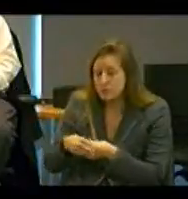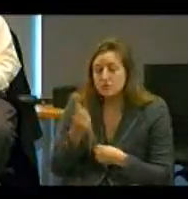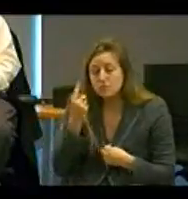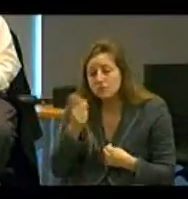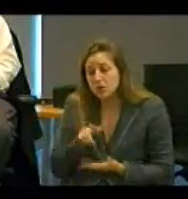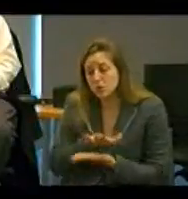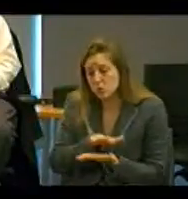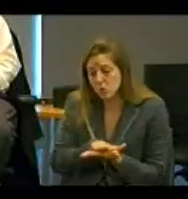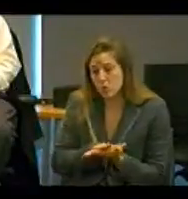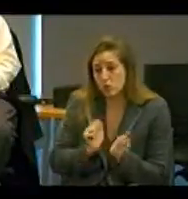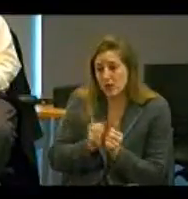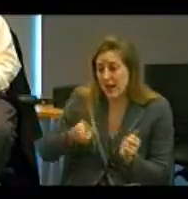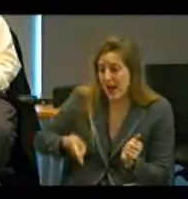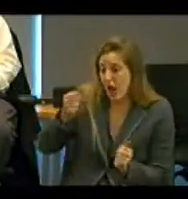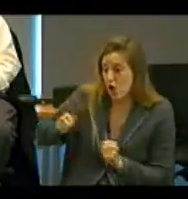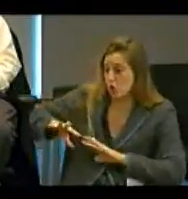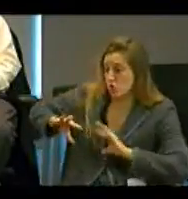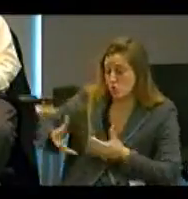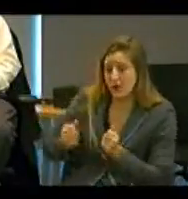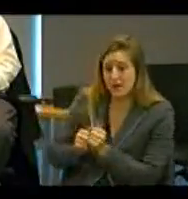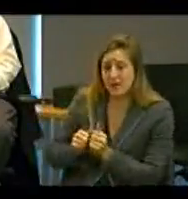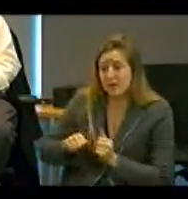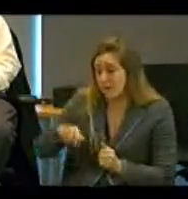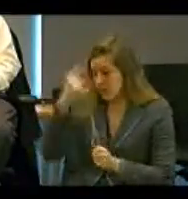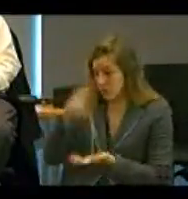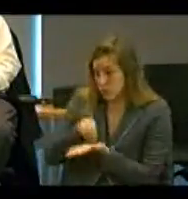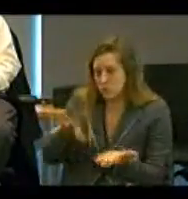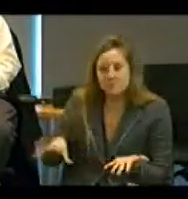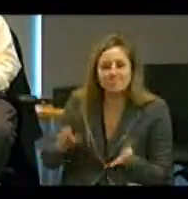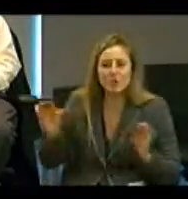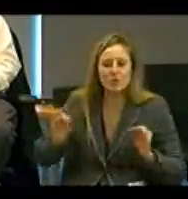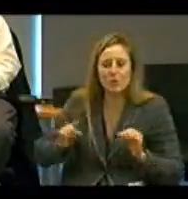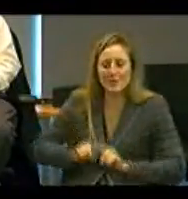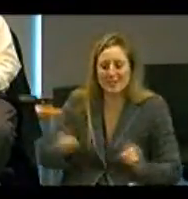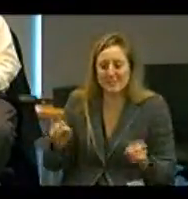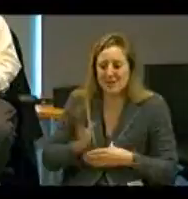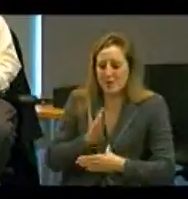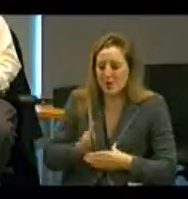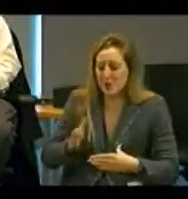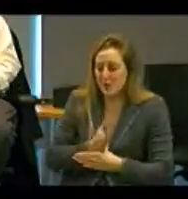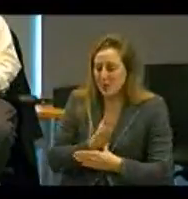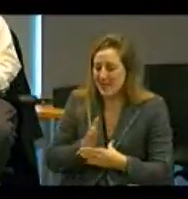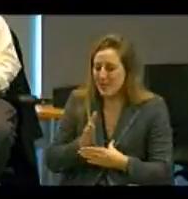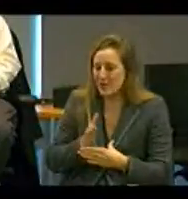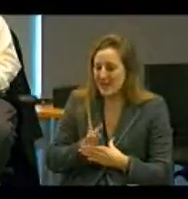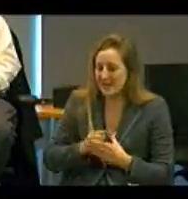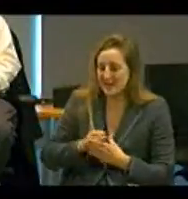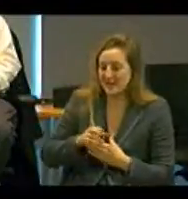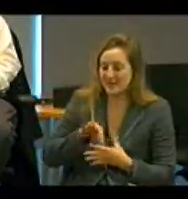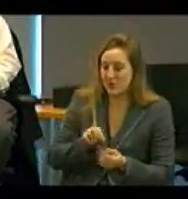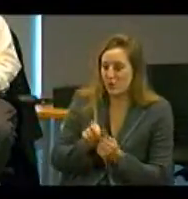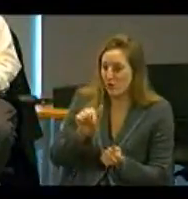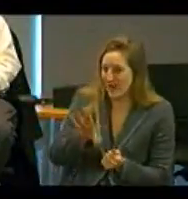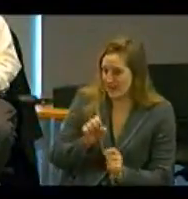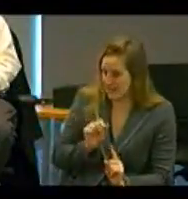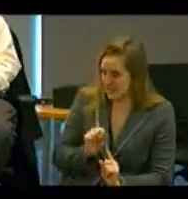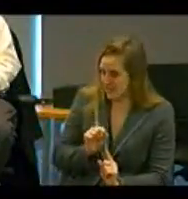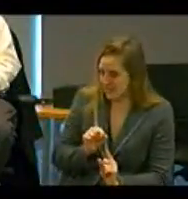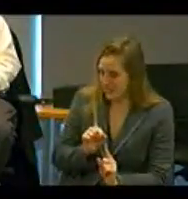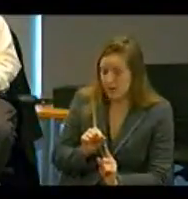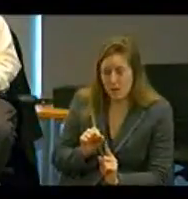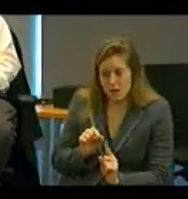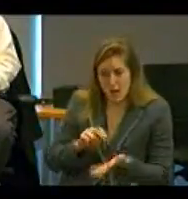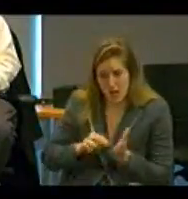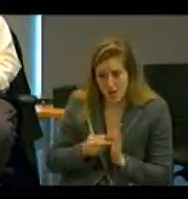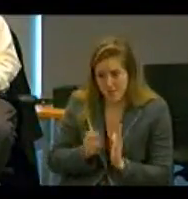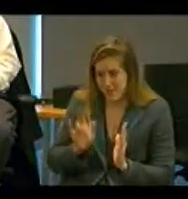shares of African-American students, there was no difference in suspension based on teacher race. That's not to say that bias doesn't exist, just that it